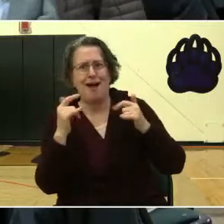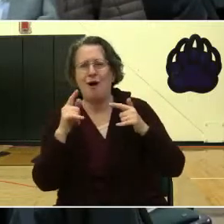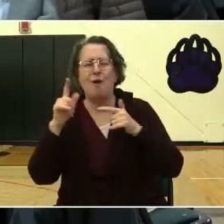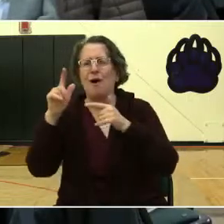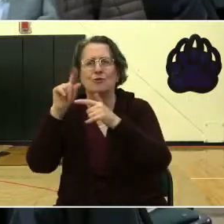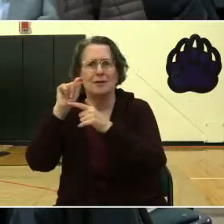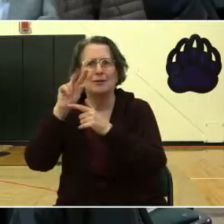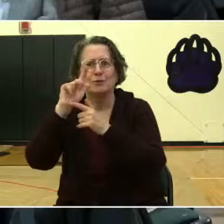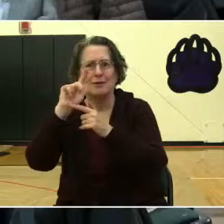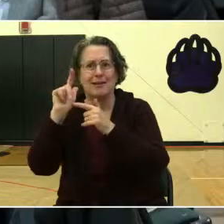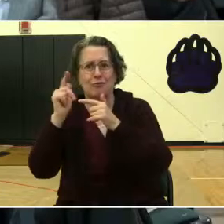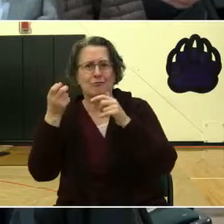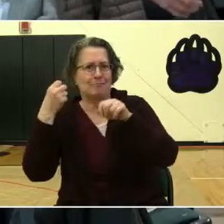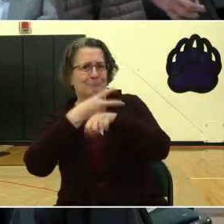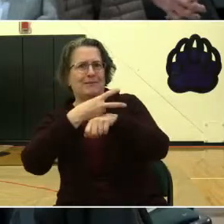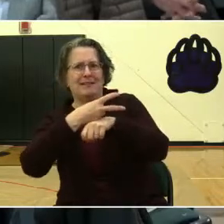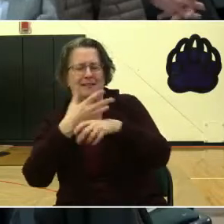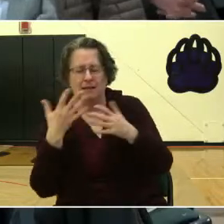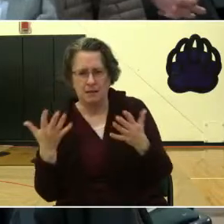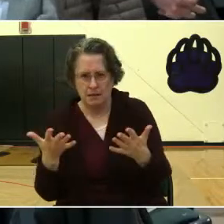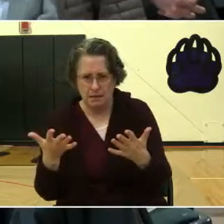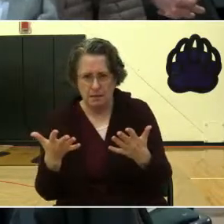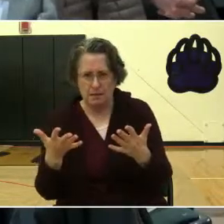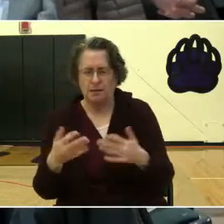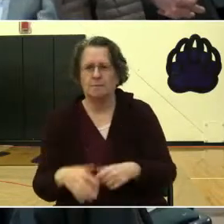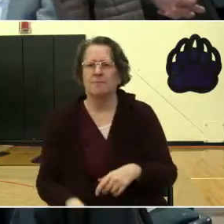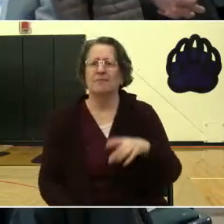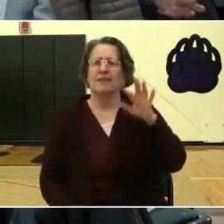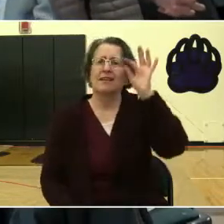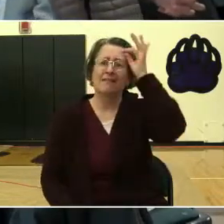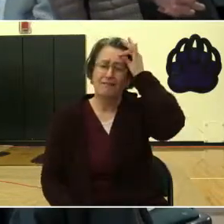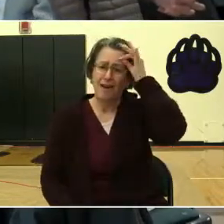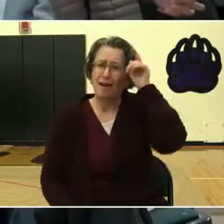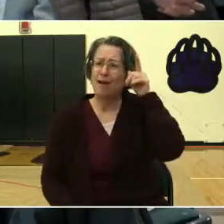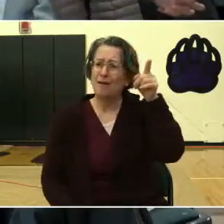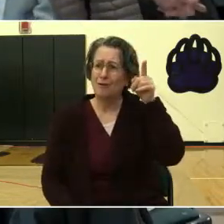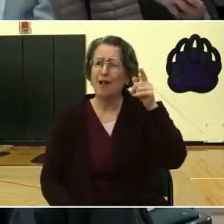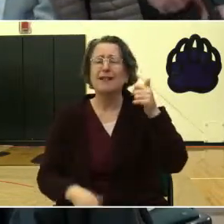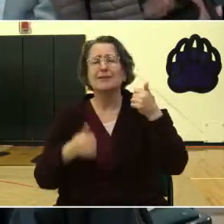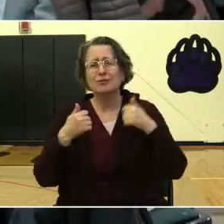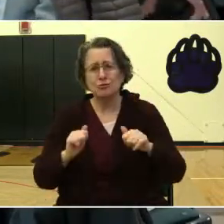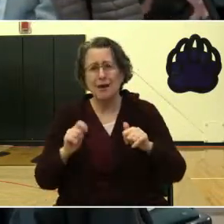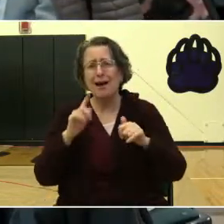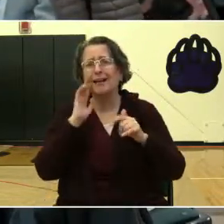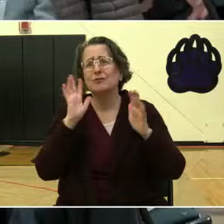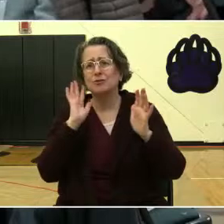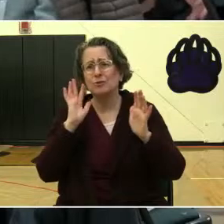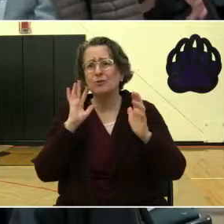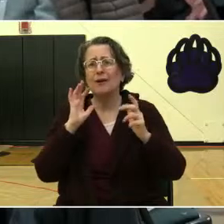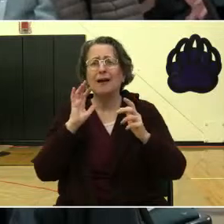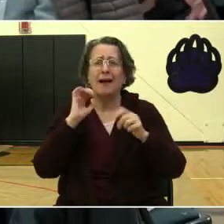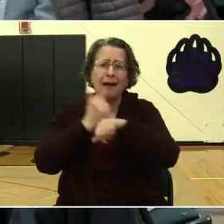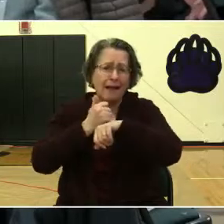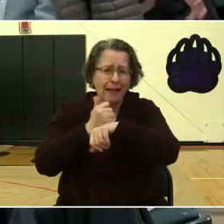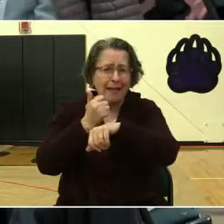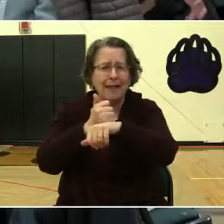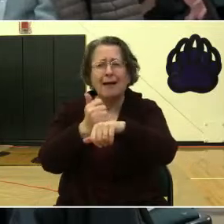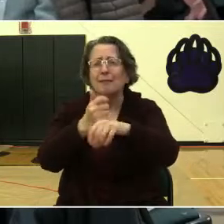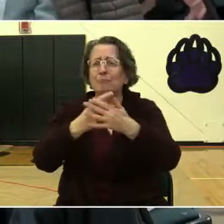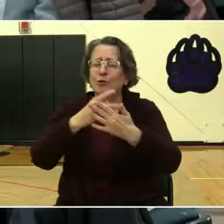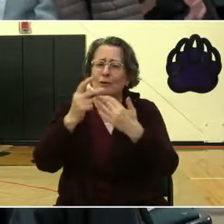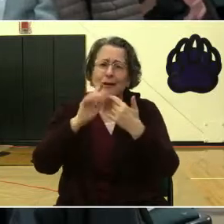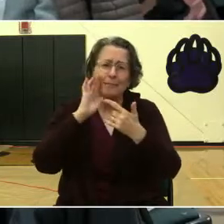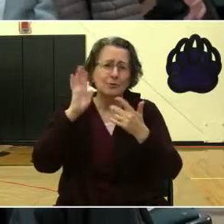and while the present federal government is doing some things for this the amount of propaganda